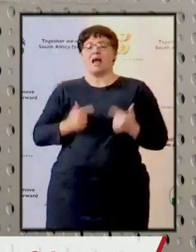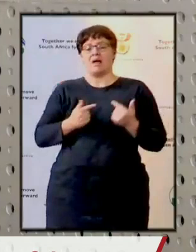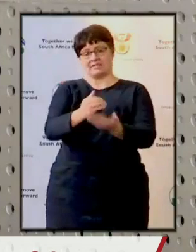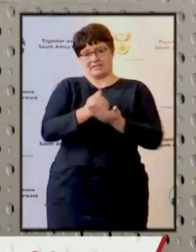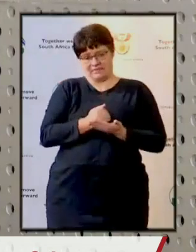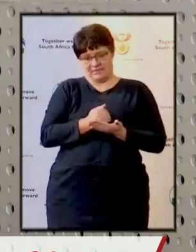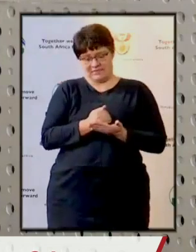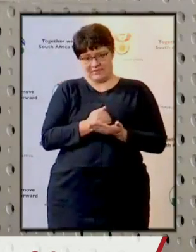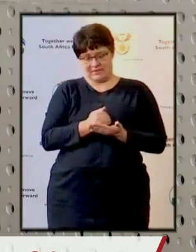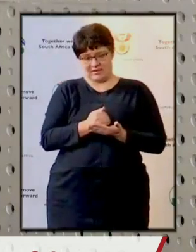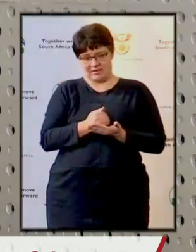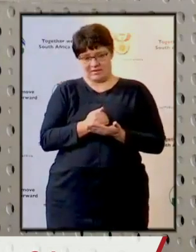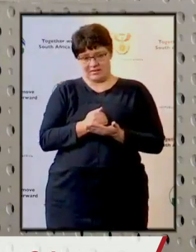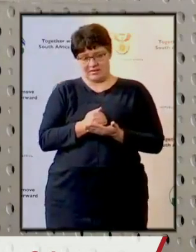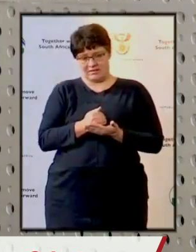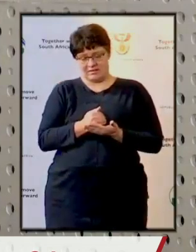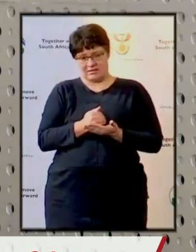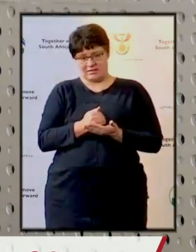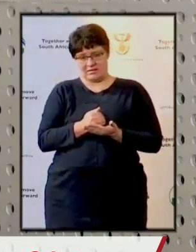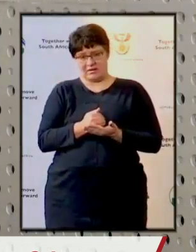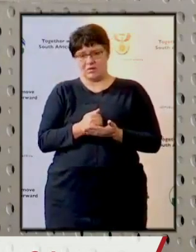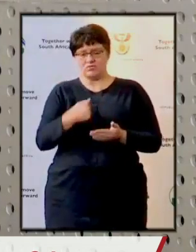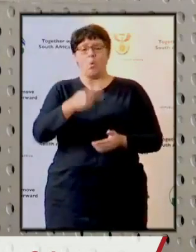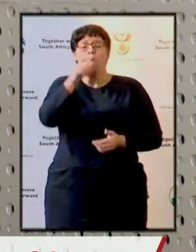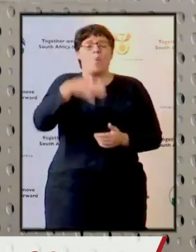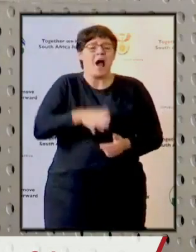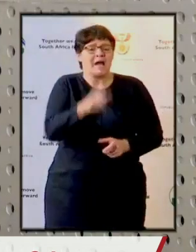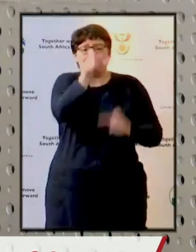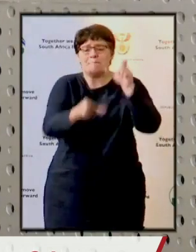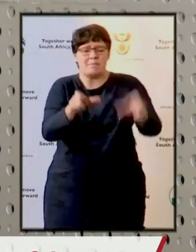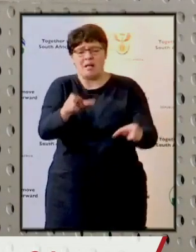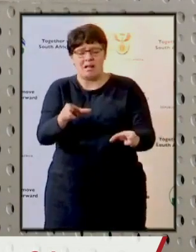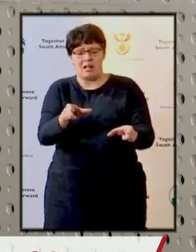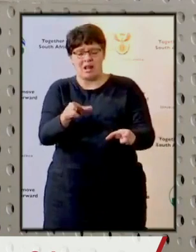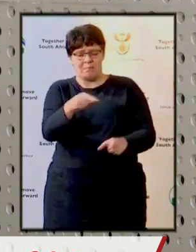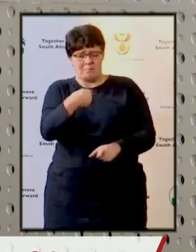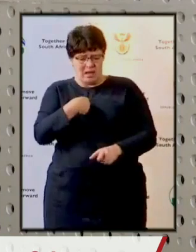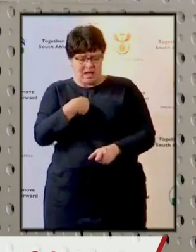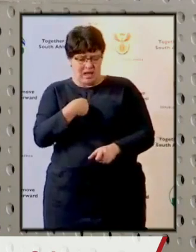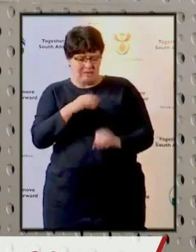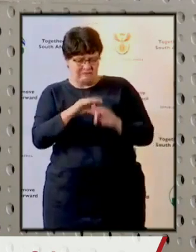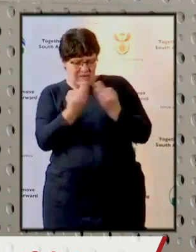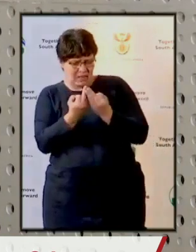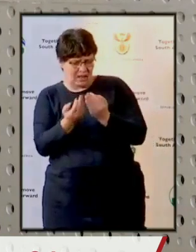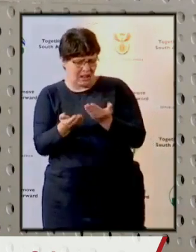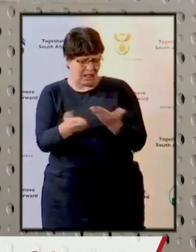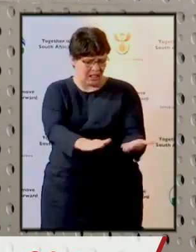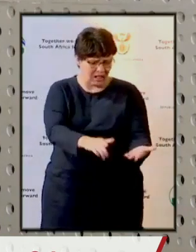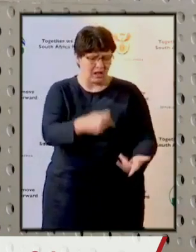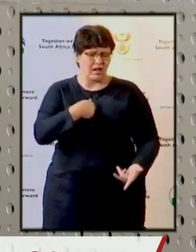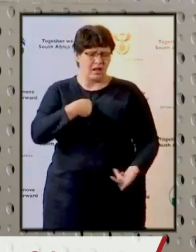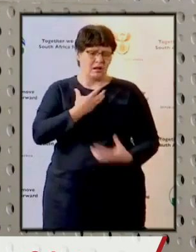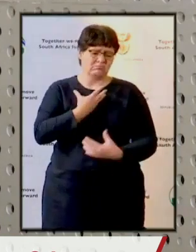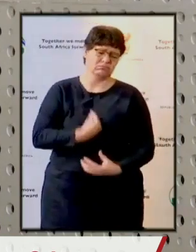as possible and avoid the personal devastation of losing loved ones too early and when it is